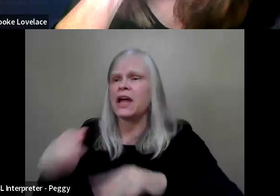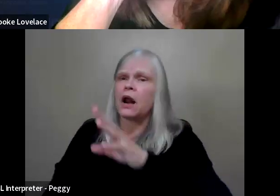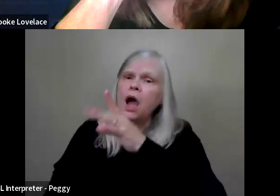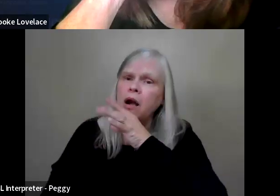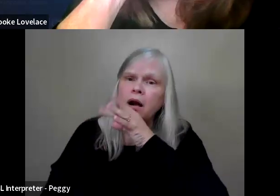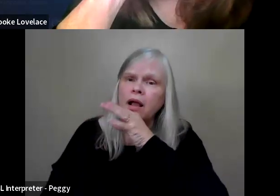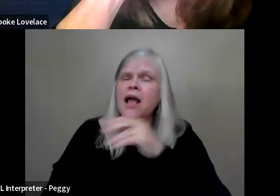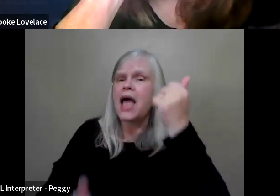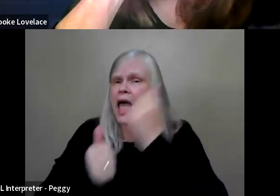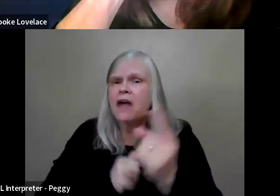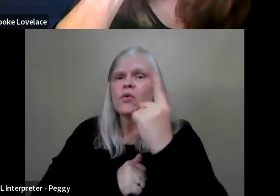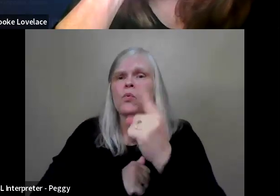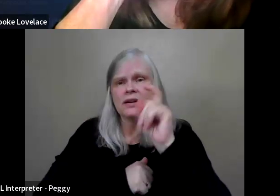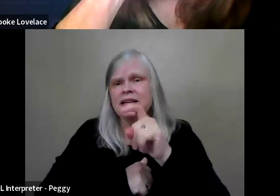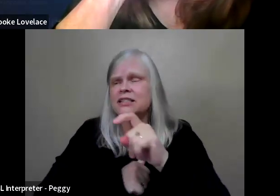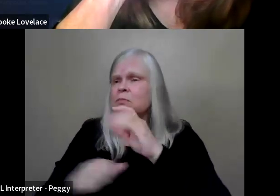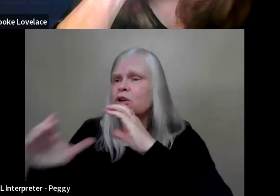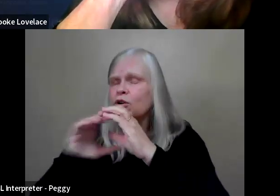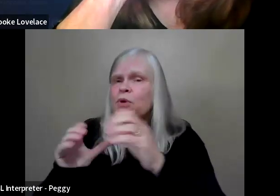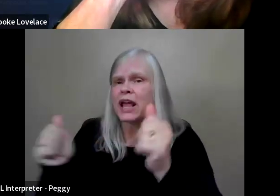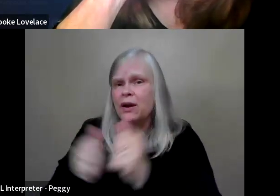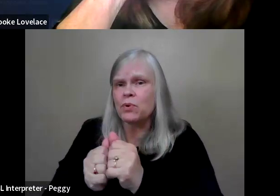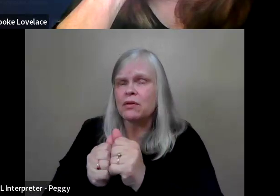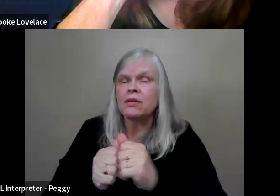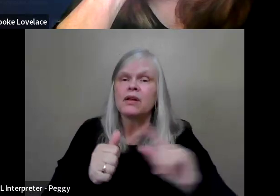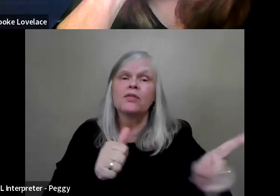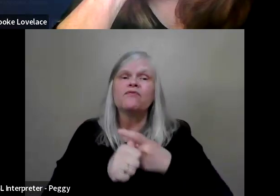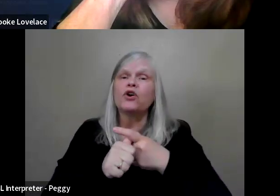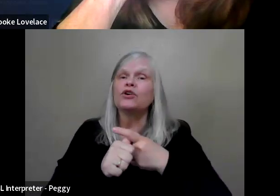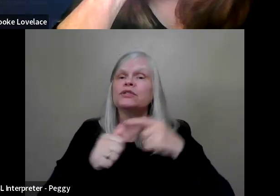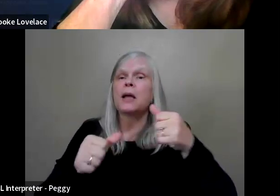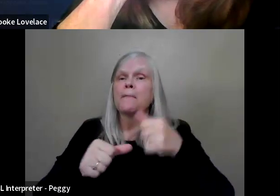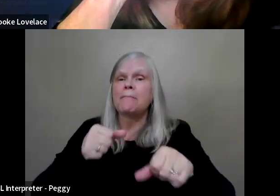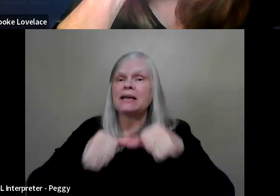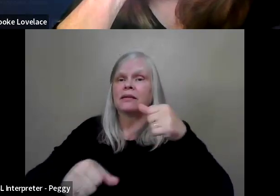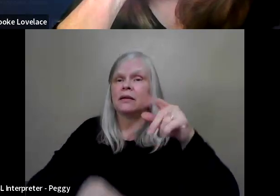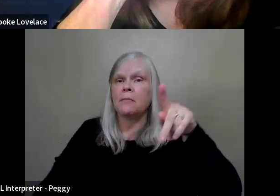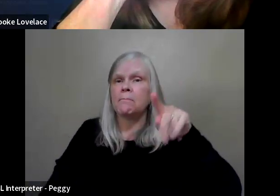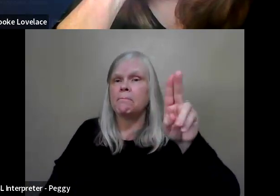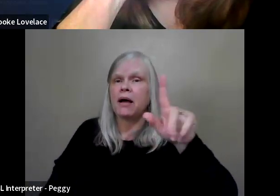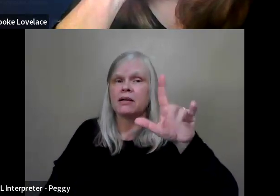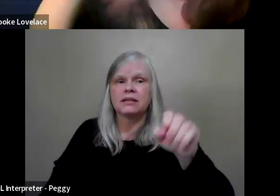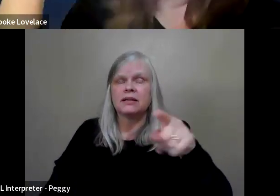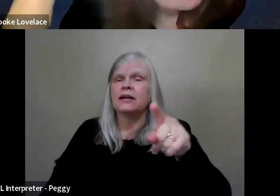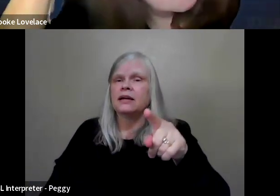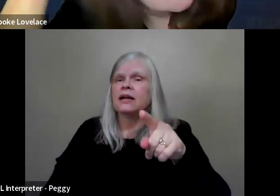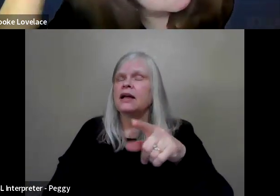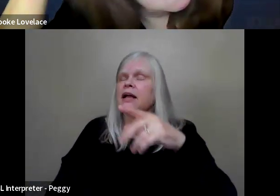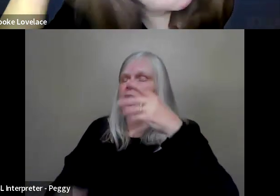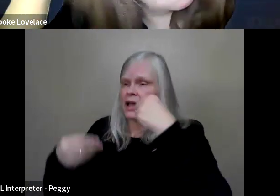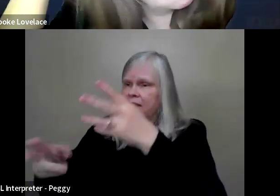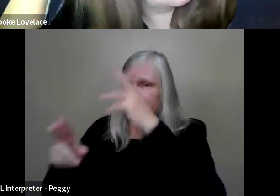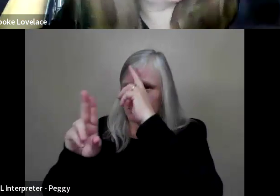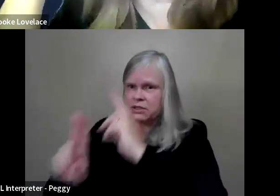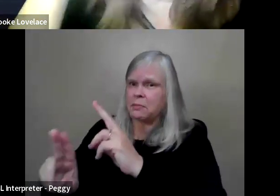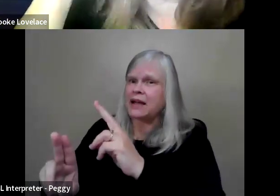and needs to be communicated with well. So our first puzzle piece is to treat that person with dignity and respect, the same that